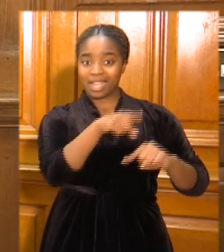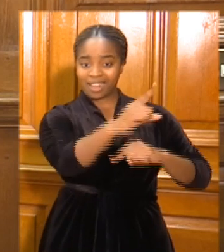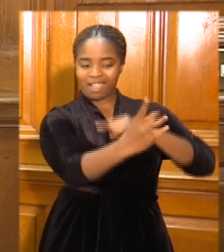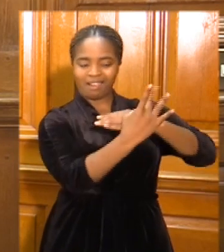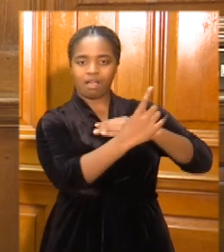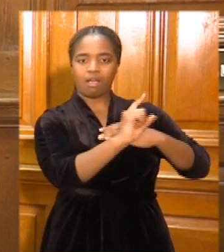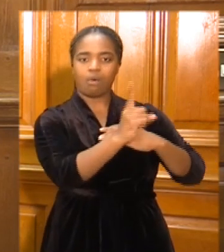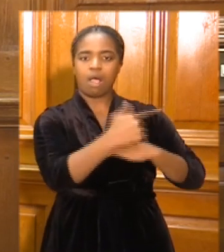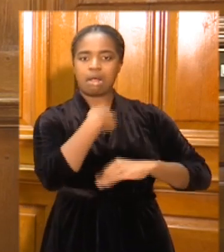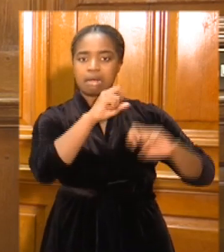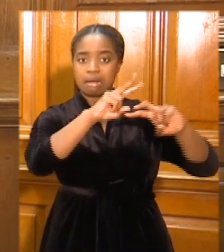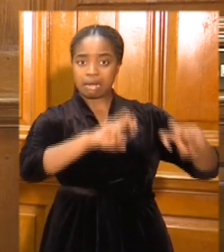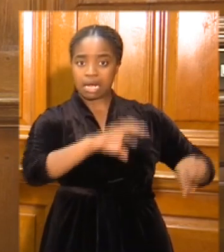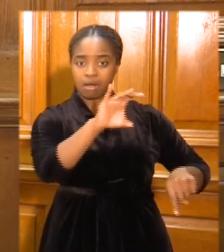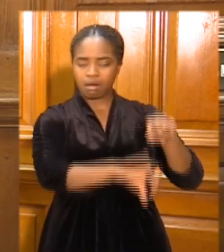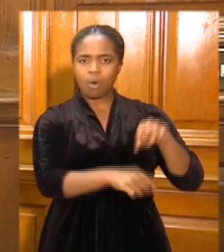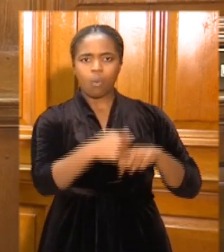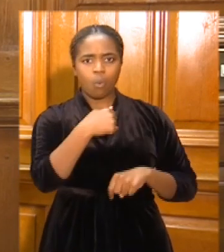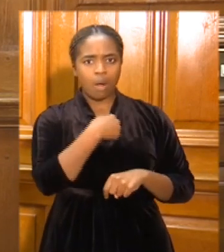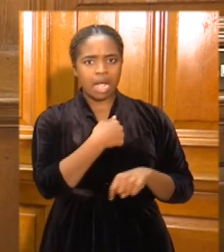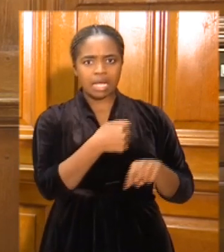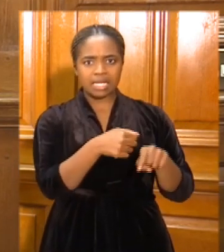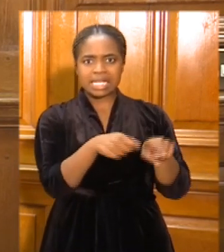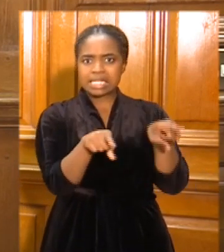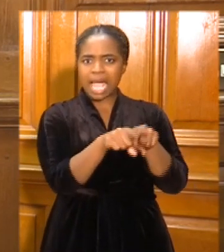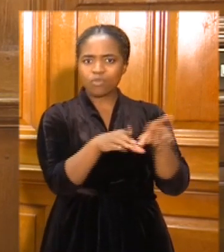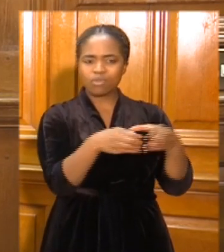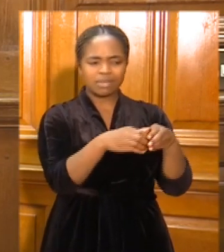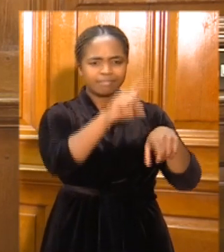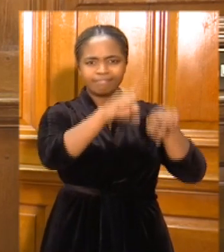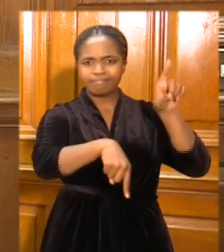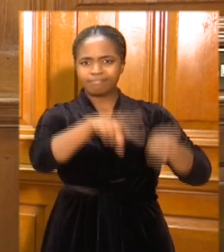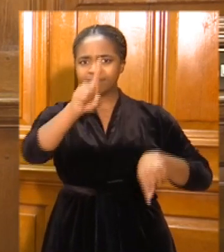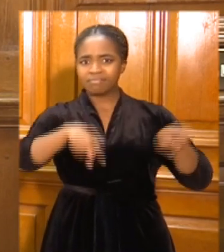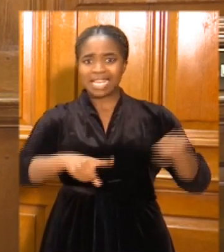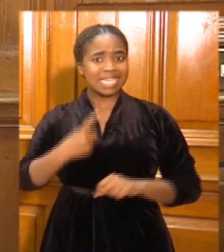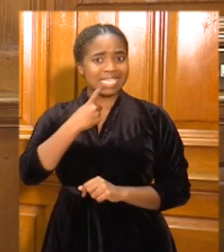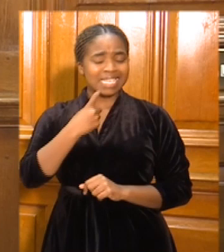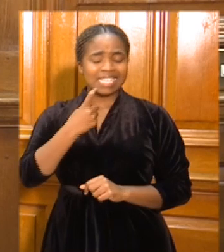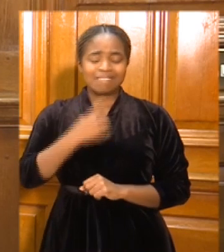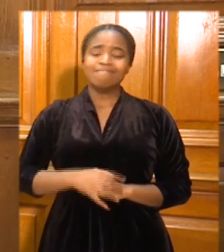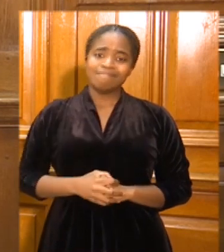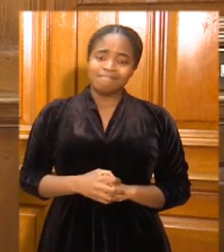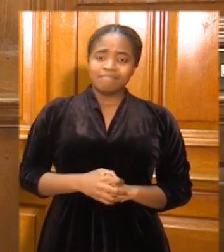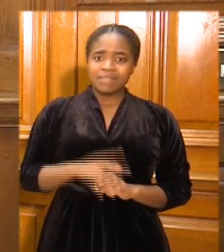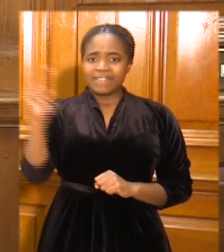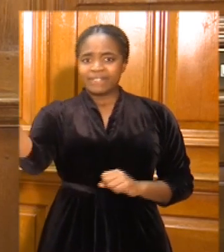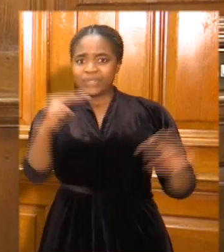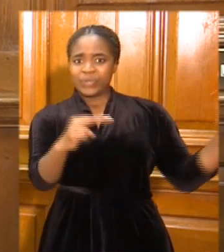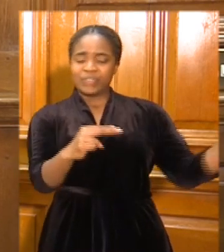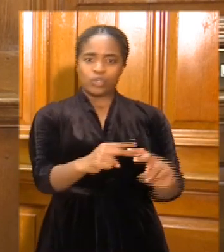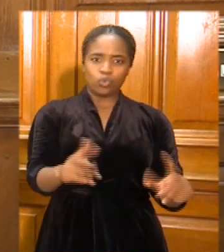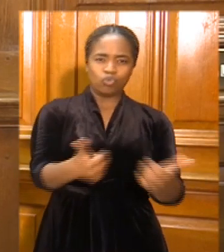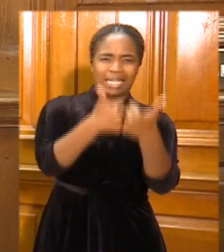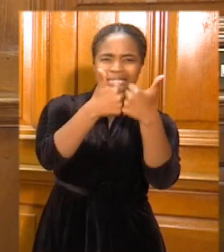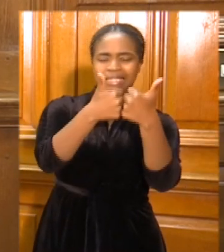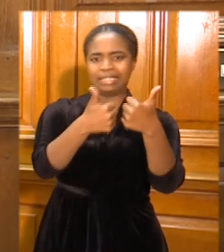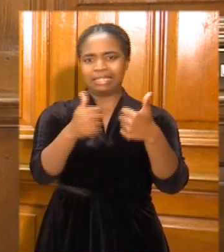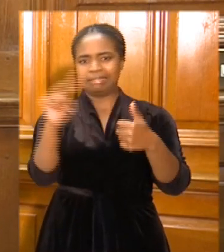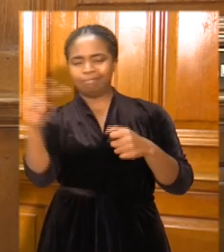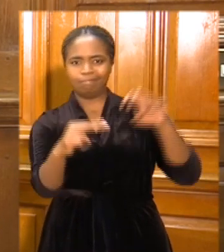We appreciate the diverse and sometimes challenging views of the scientists and health professionals in our